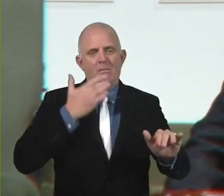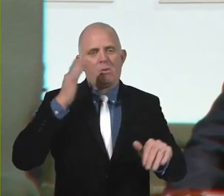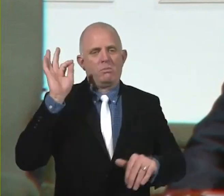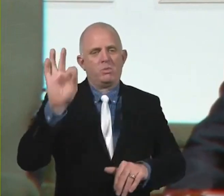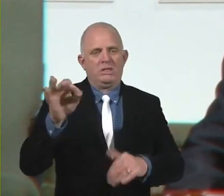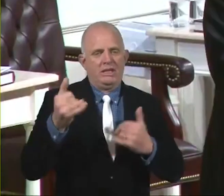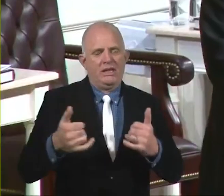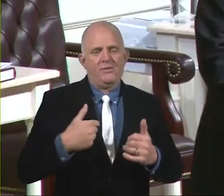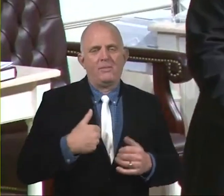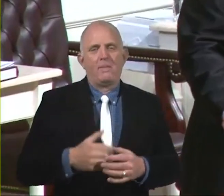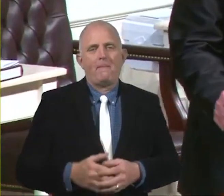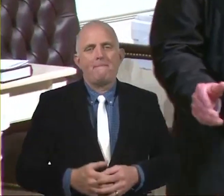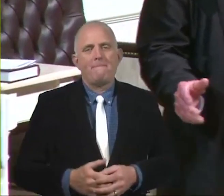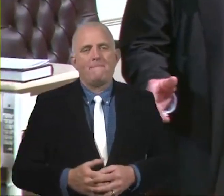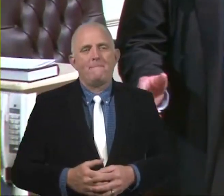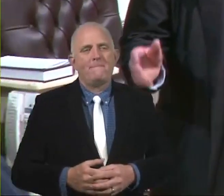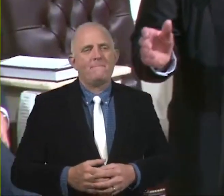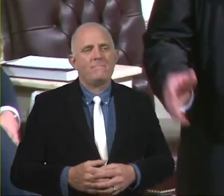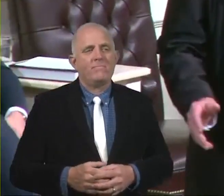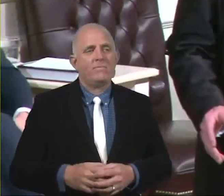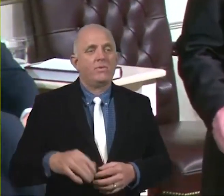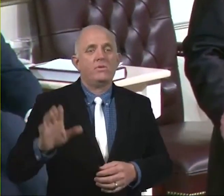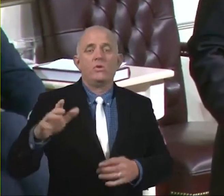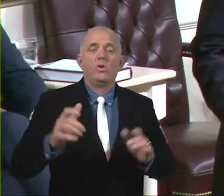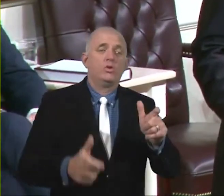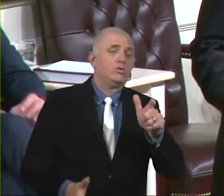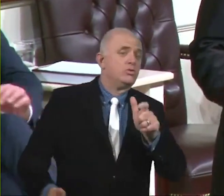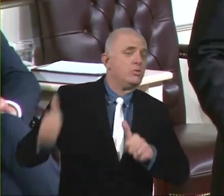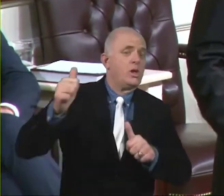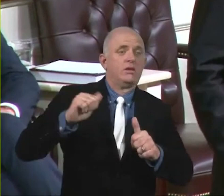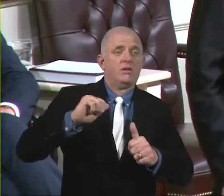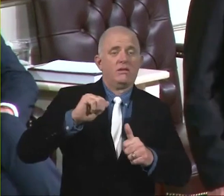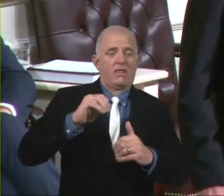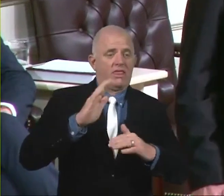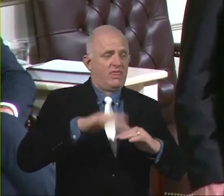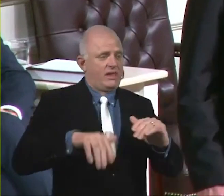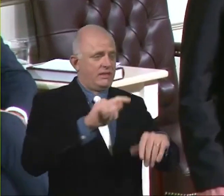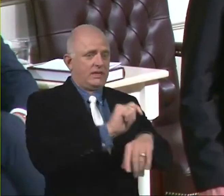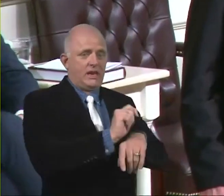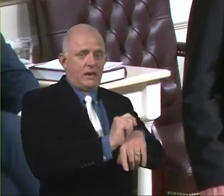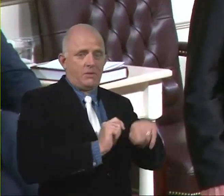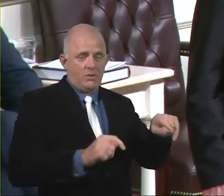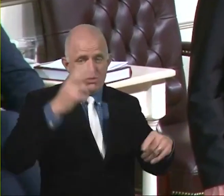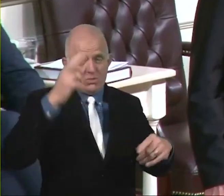greater than the temple. Do you understand? Do you understand what the temple meant to the Jews?